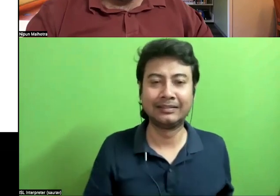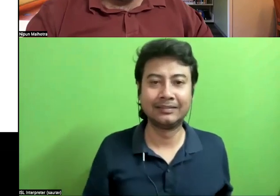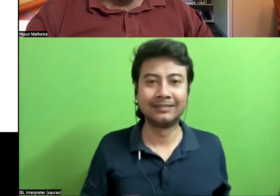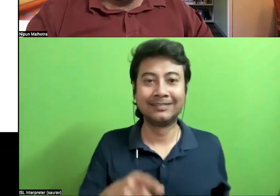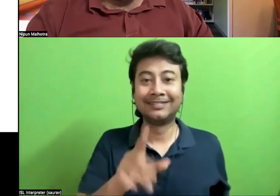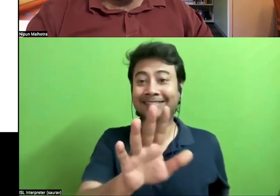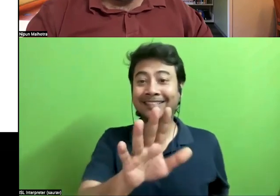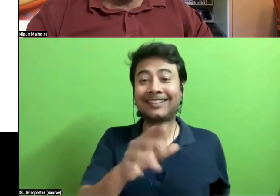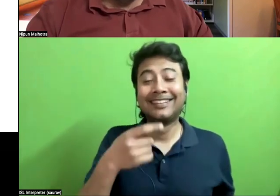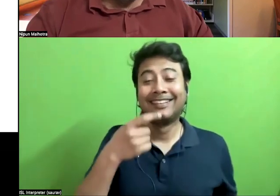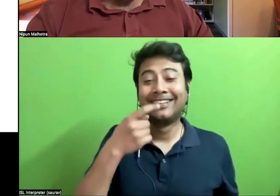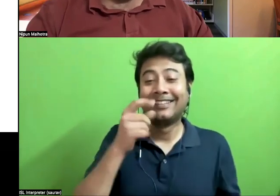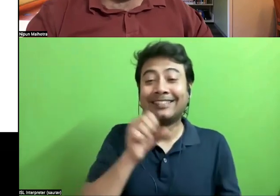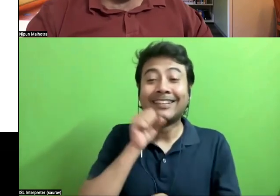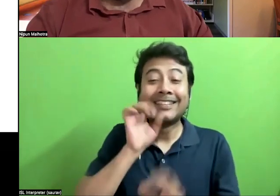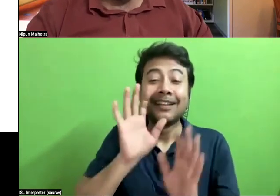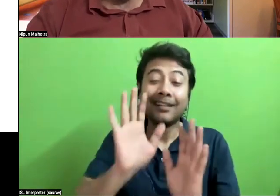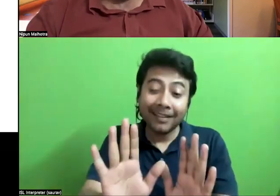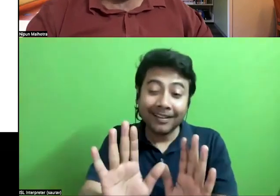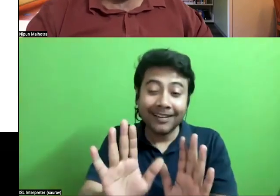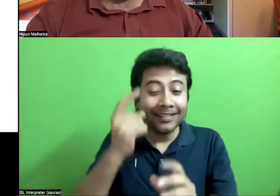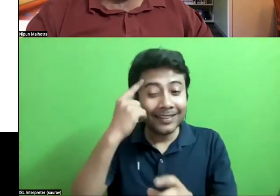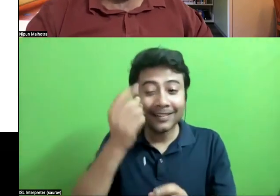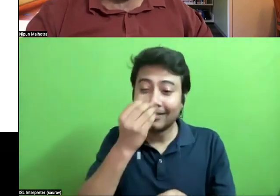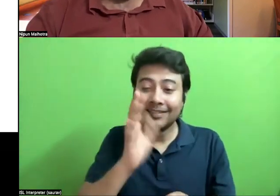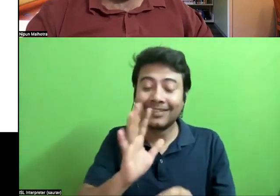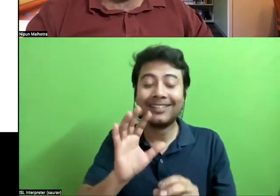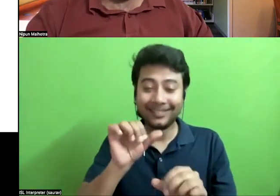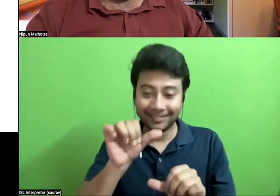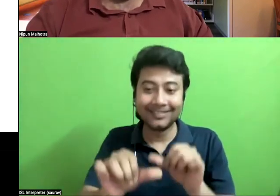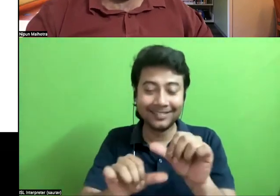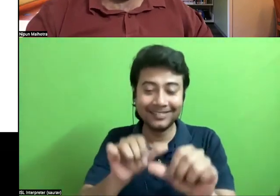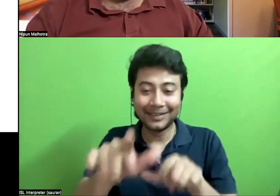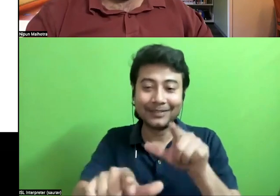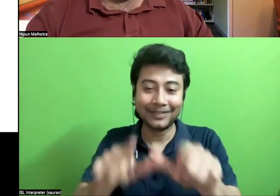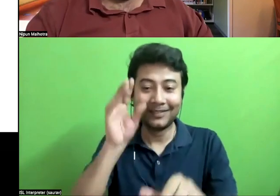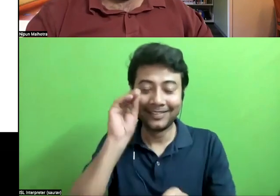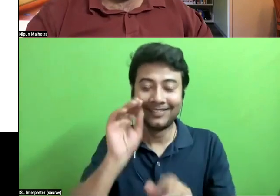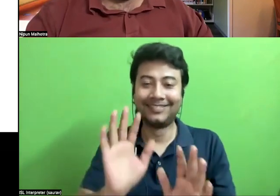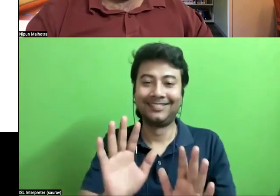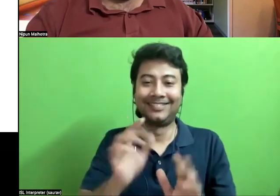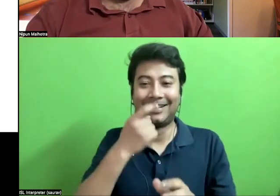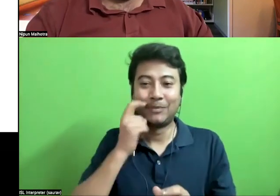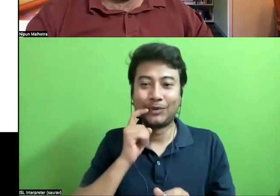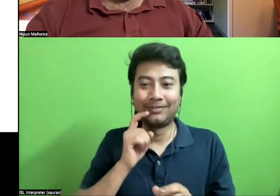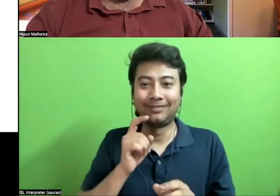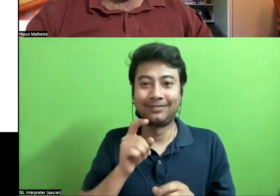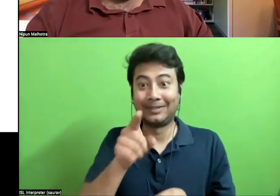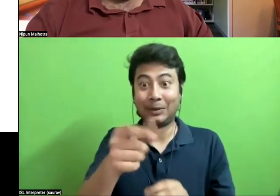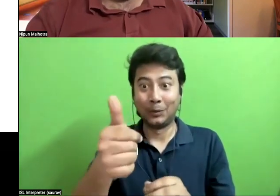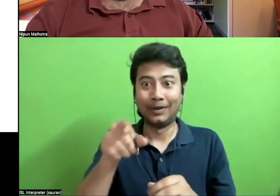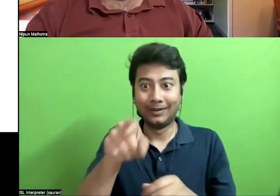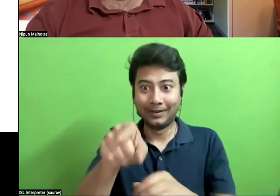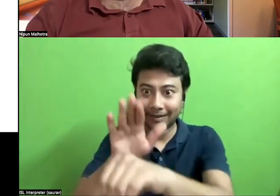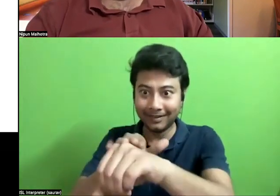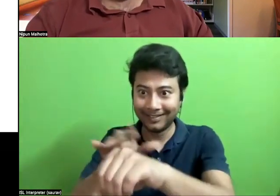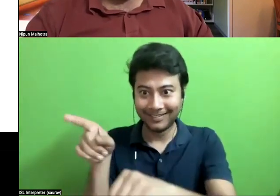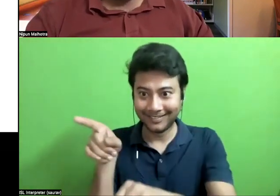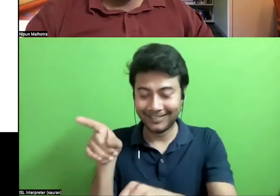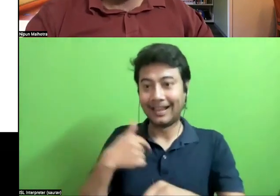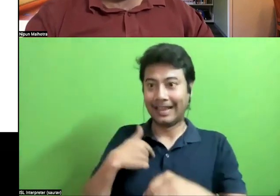is a process. So yes. actually good, when we get to remind you, we are reminding myself also, by the way. Don't